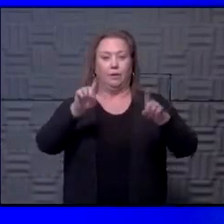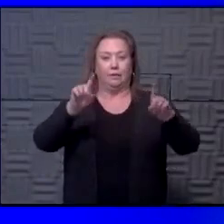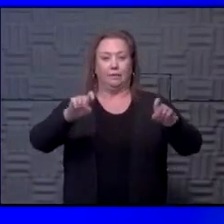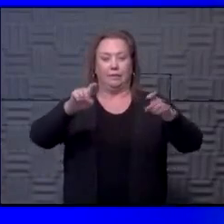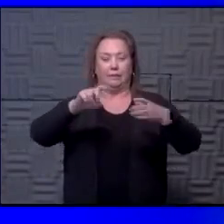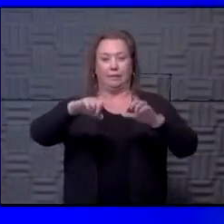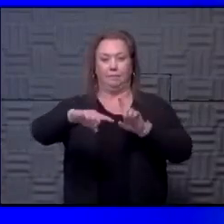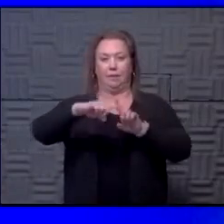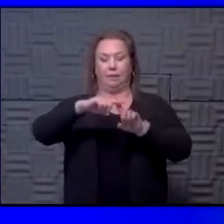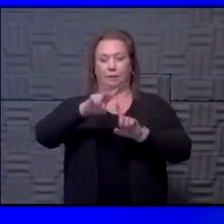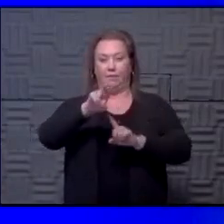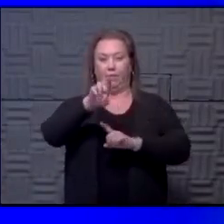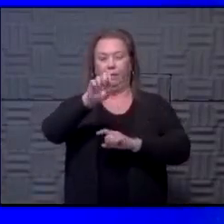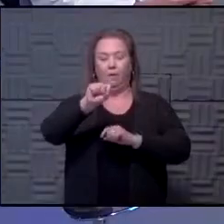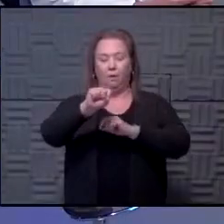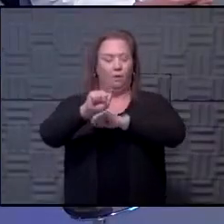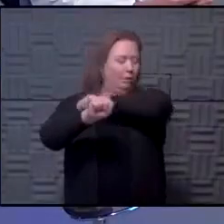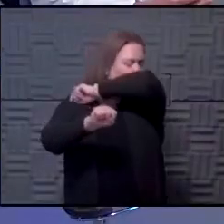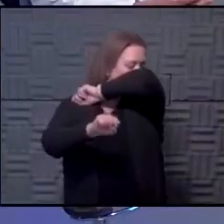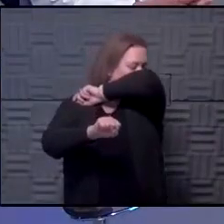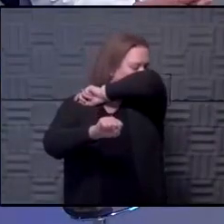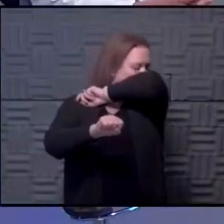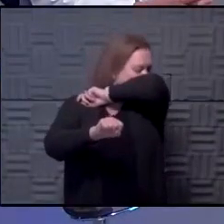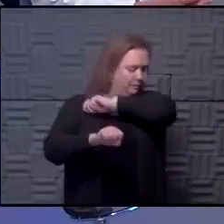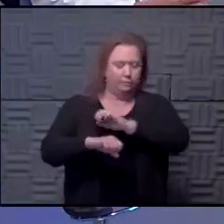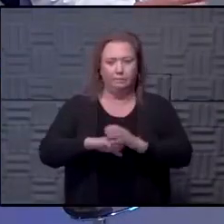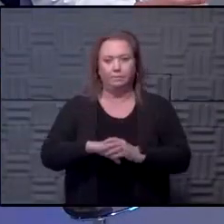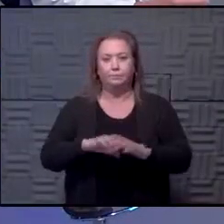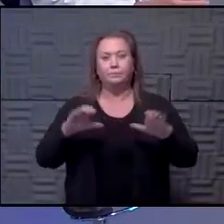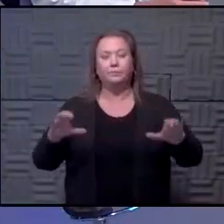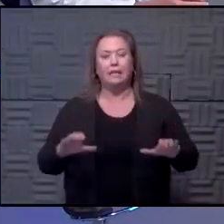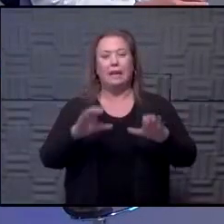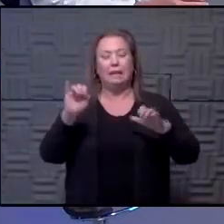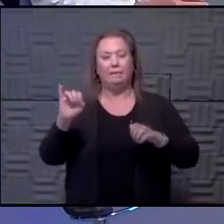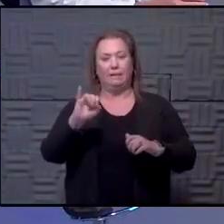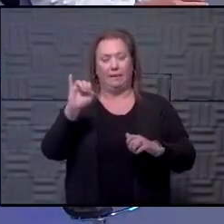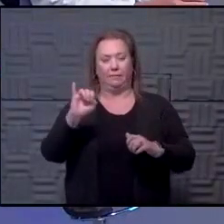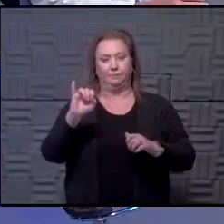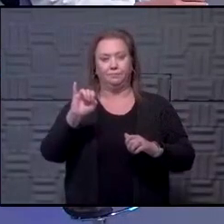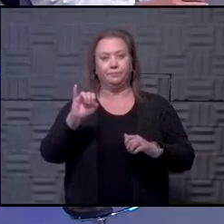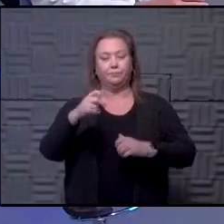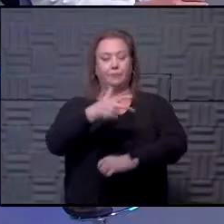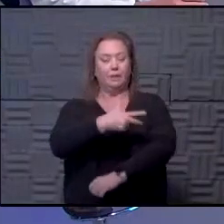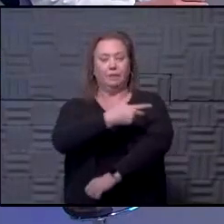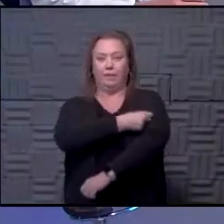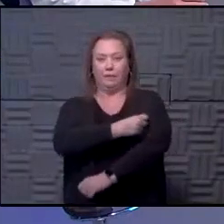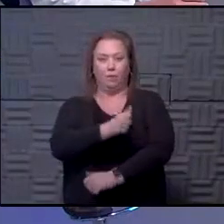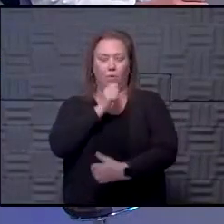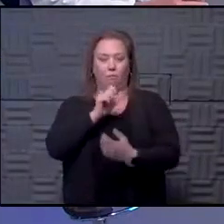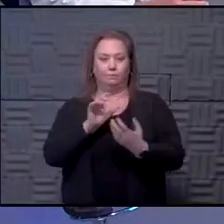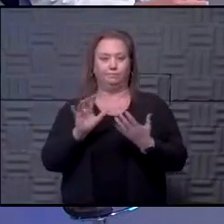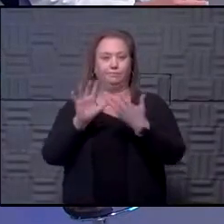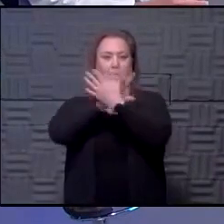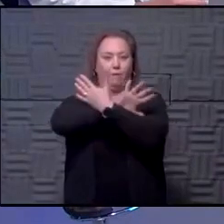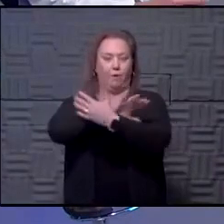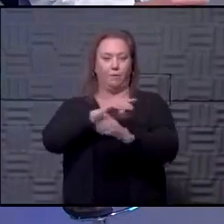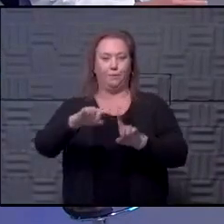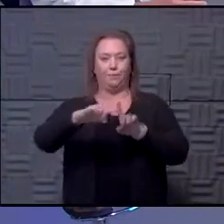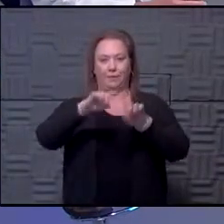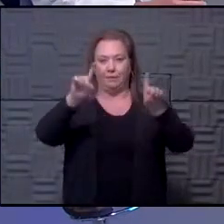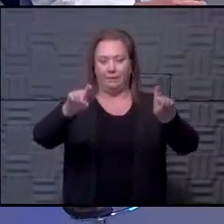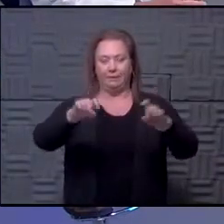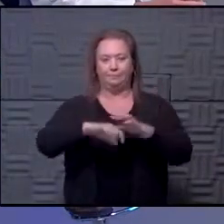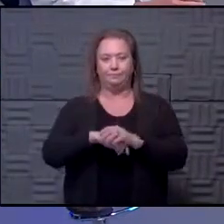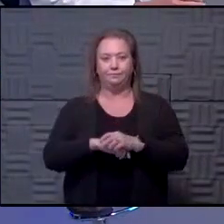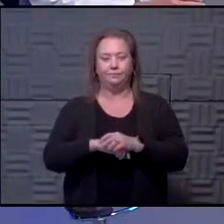for the virus. But if you do have active infection, the vaccine also won't mask your positive Correct. test.